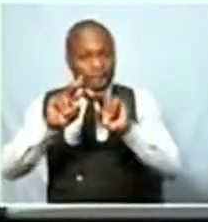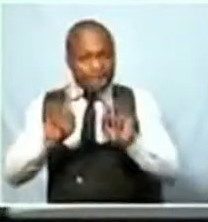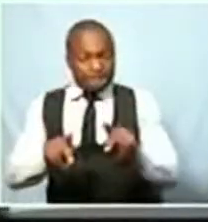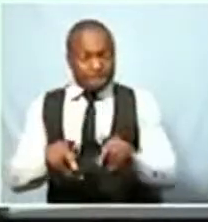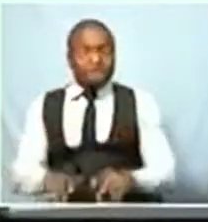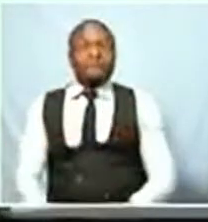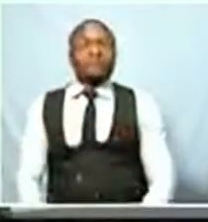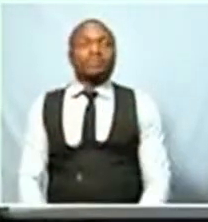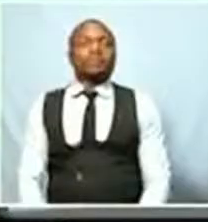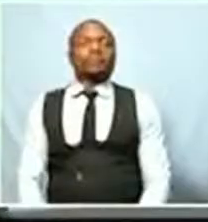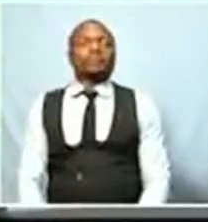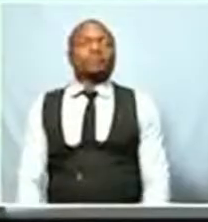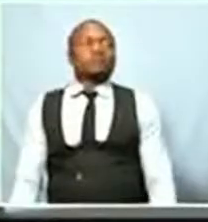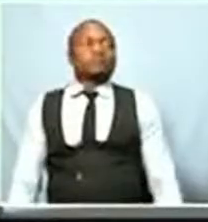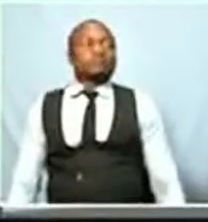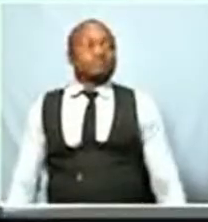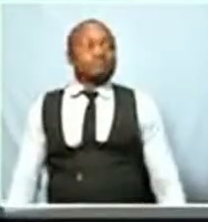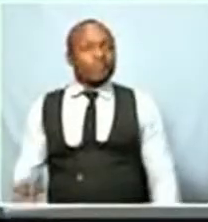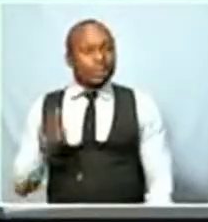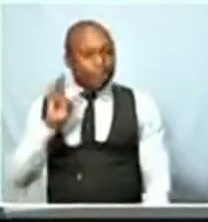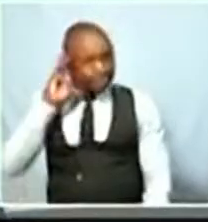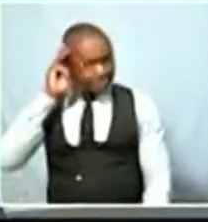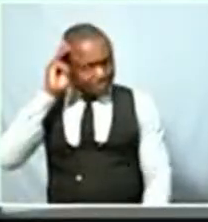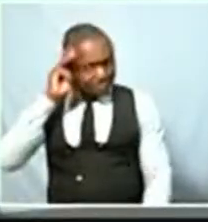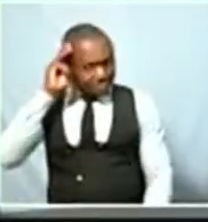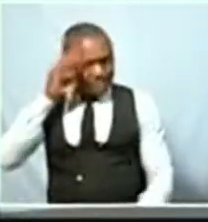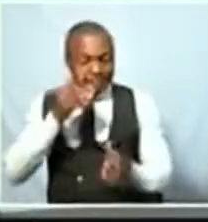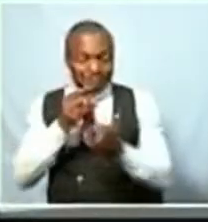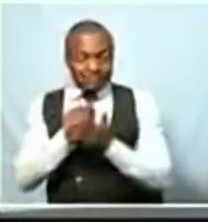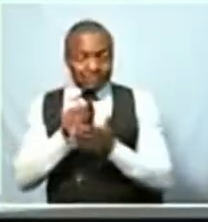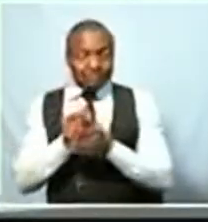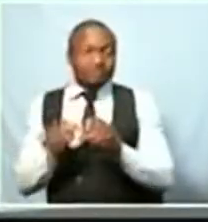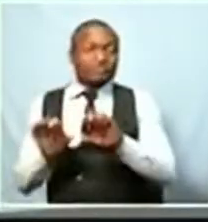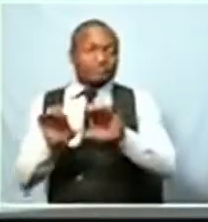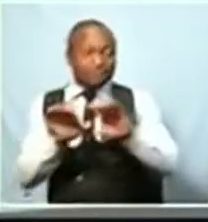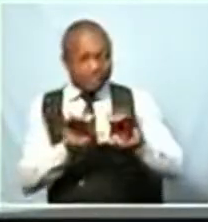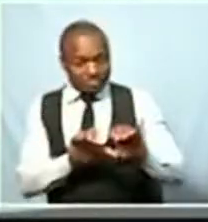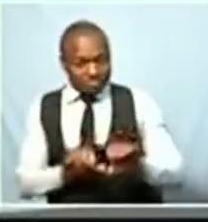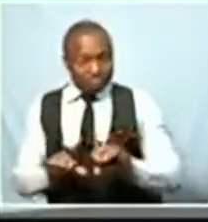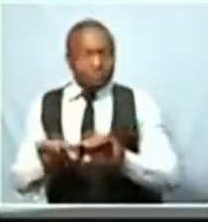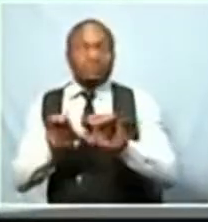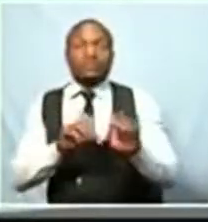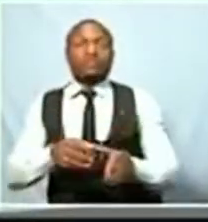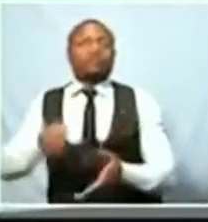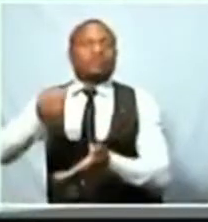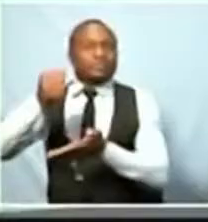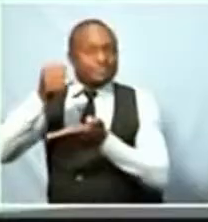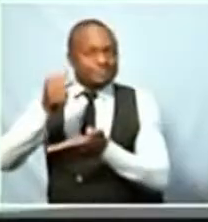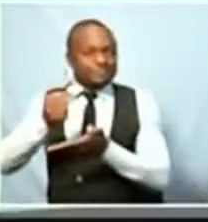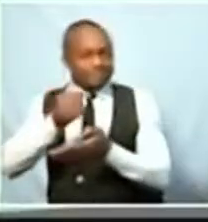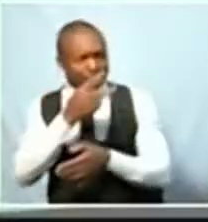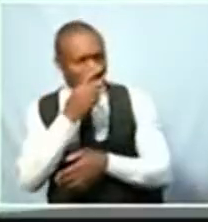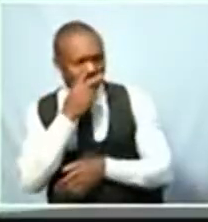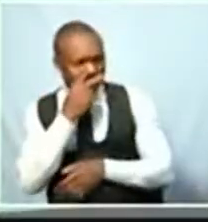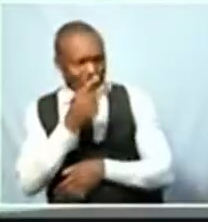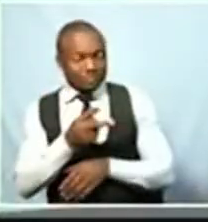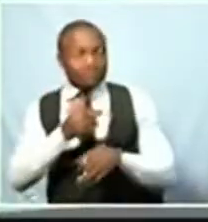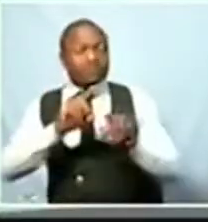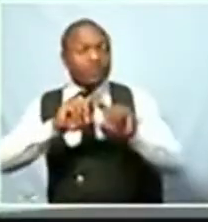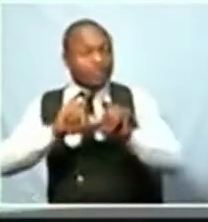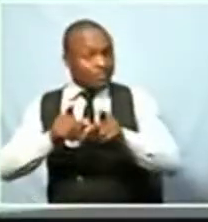Chair, when the Minister of Finance is doing budgeting, they look at